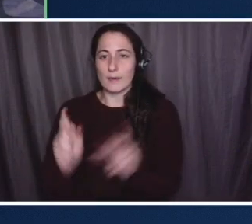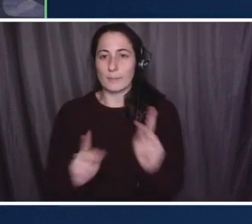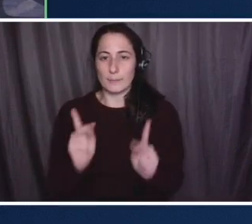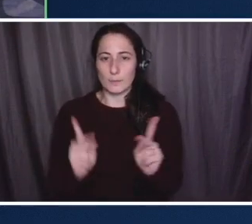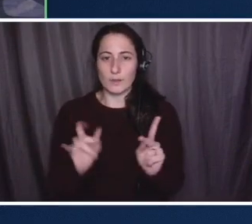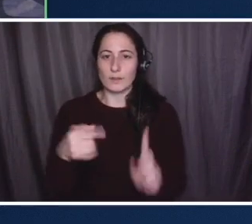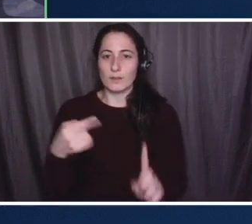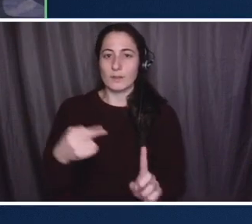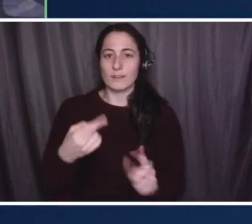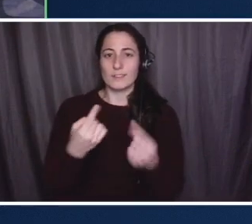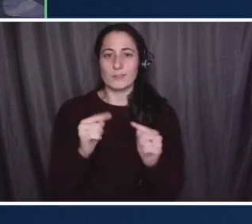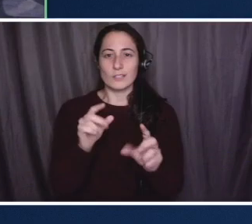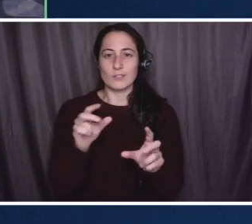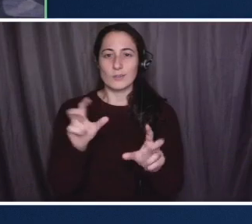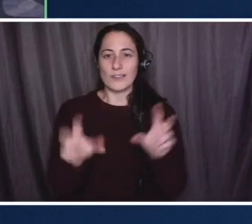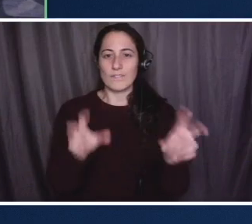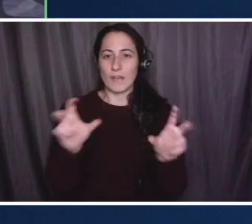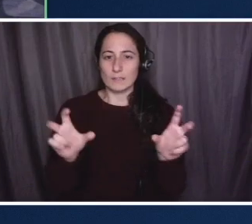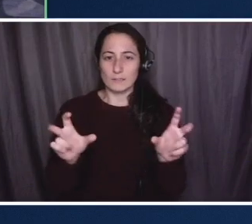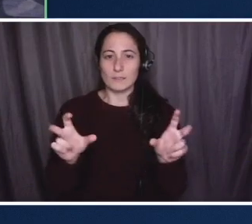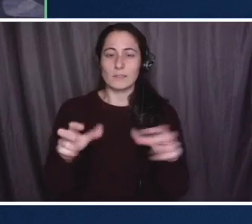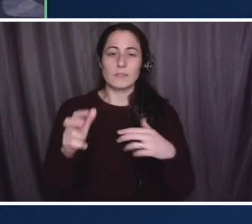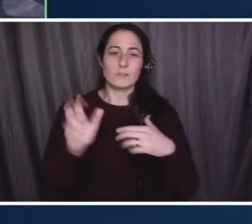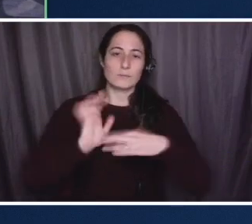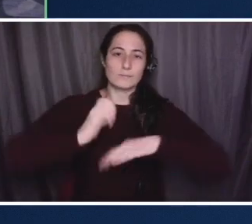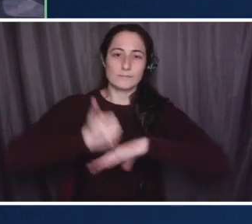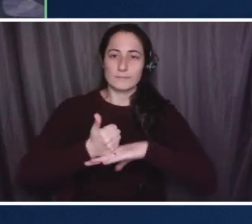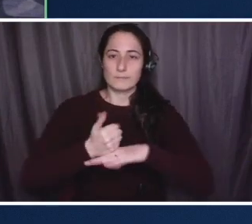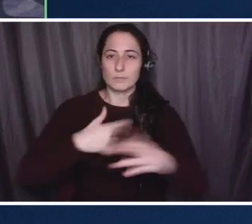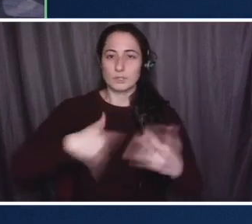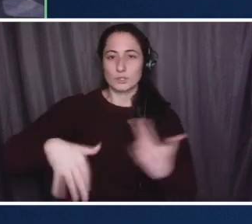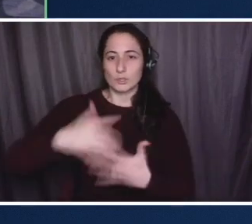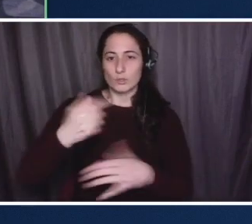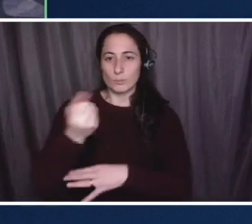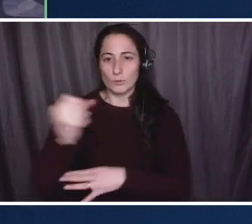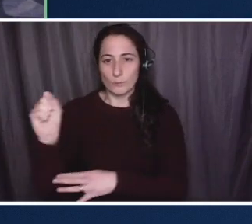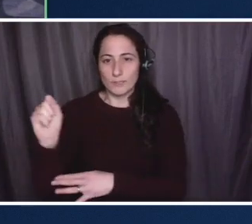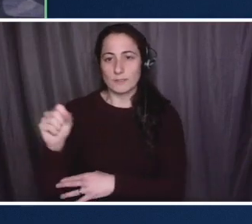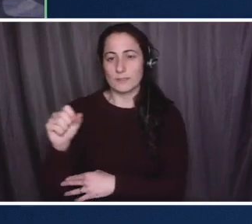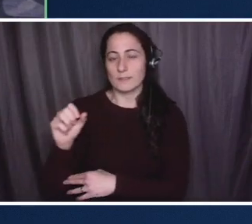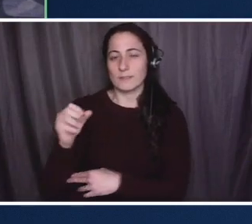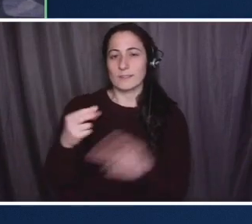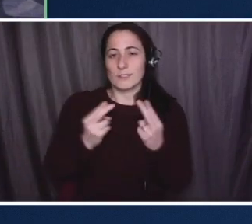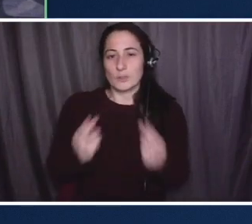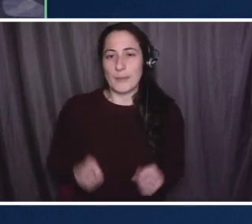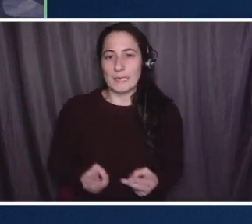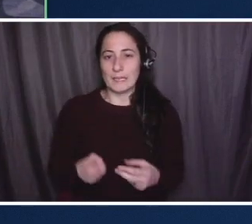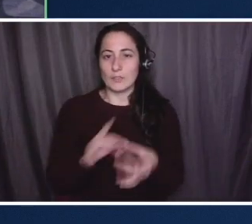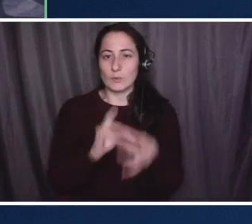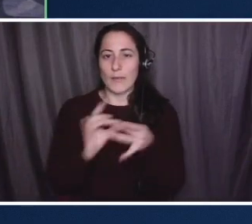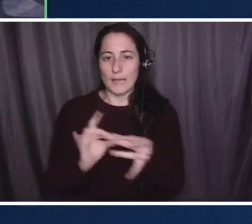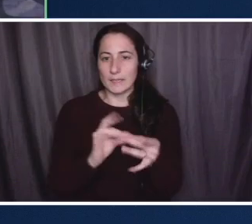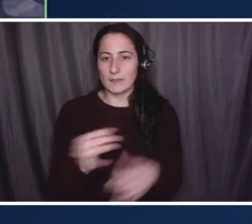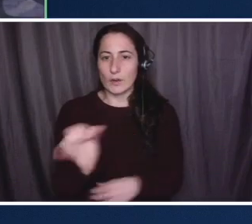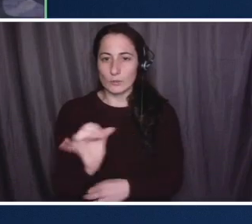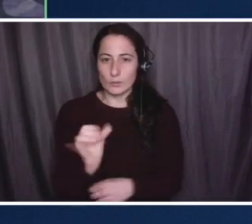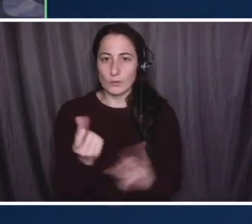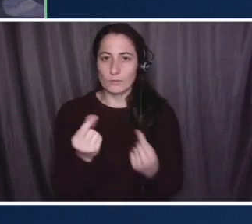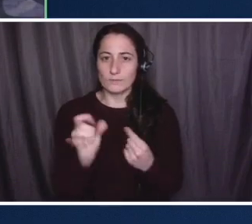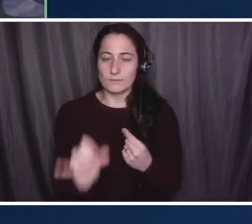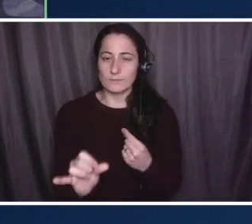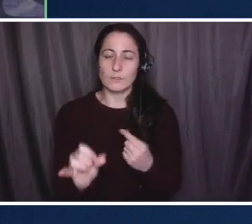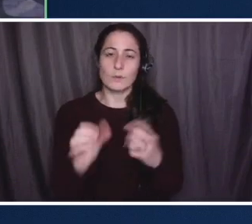in building social movements. I know Humanity United has as well. So the question is really, like, how do you see